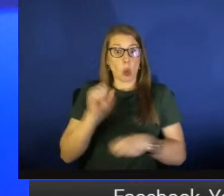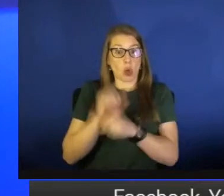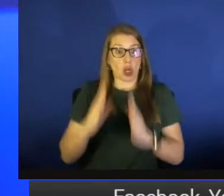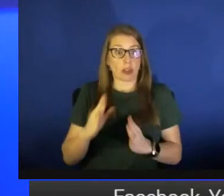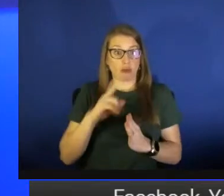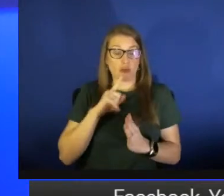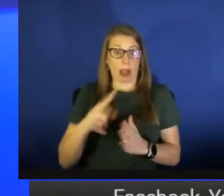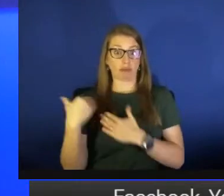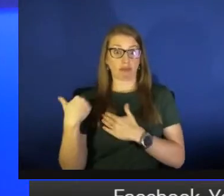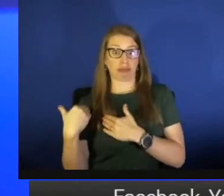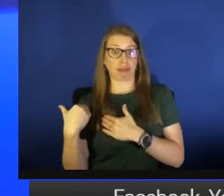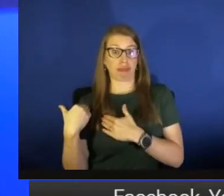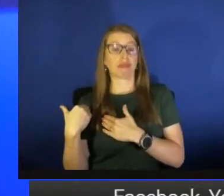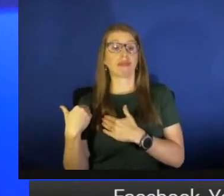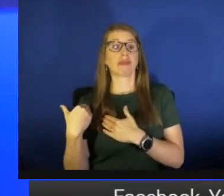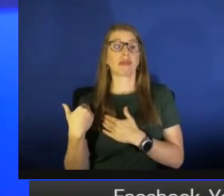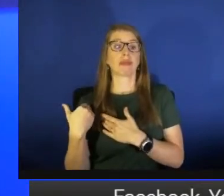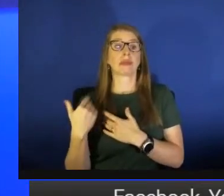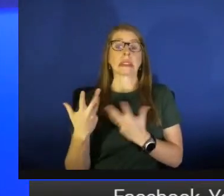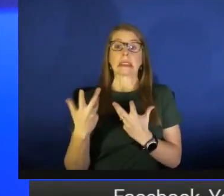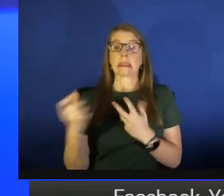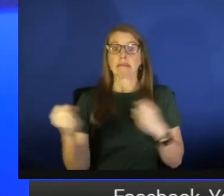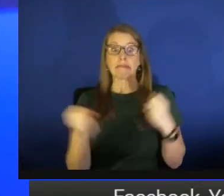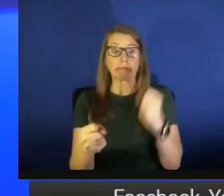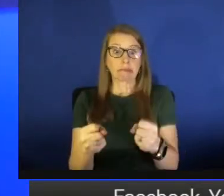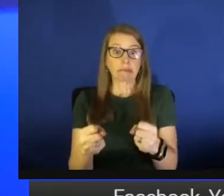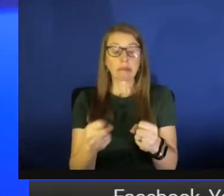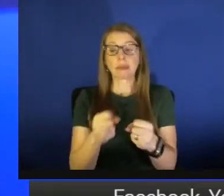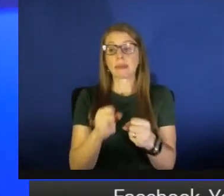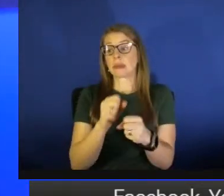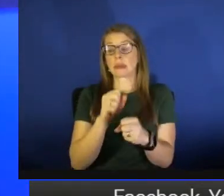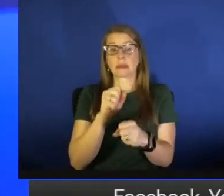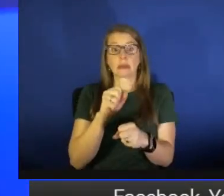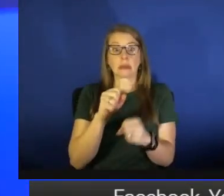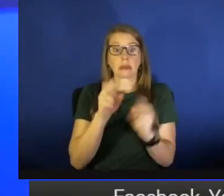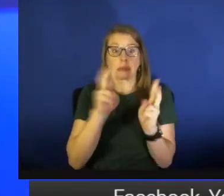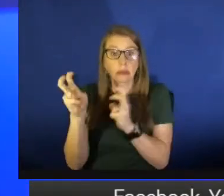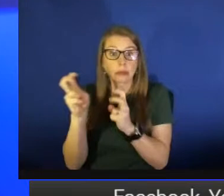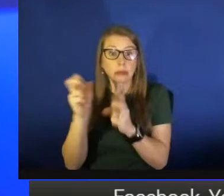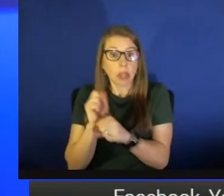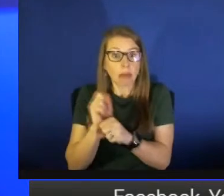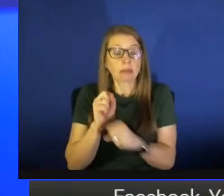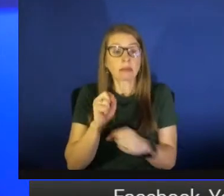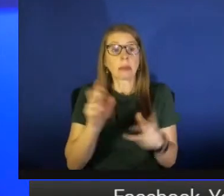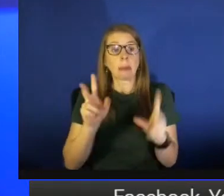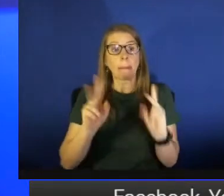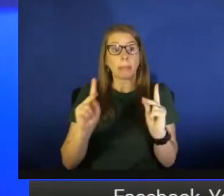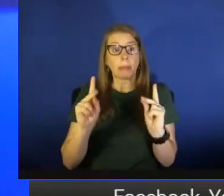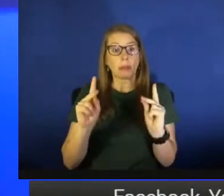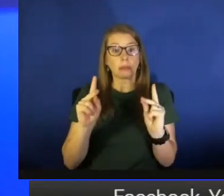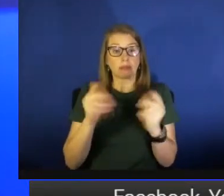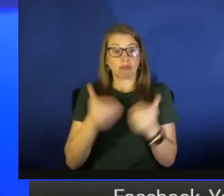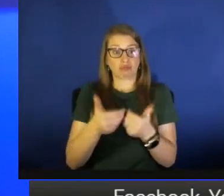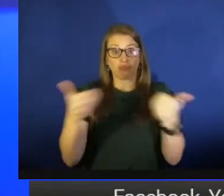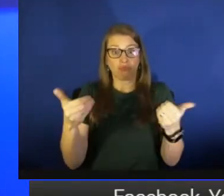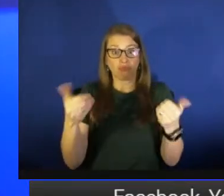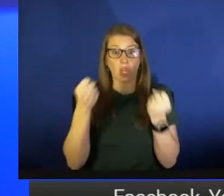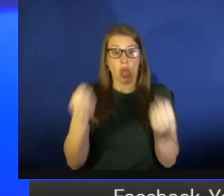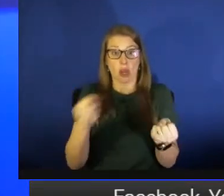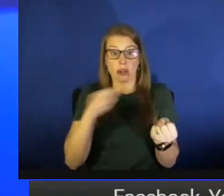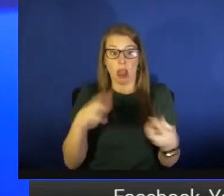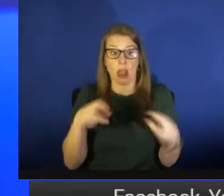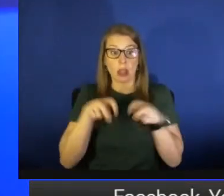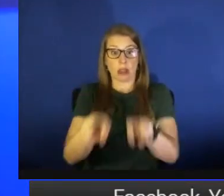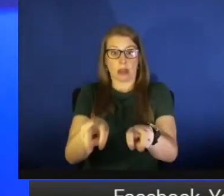they make, the assignments they were put on. So we immediately went to having people in separate vehicles so they weren't together,